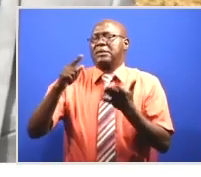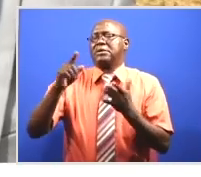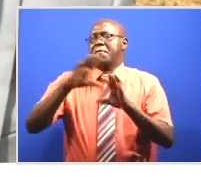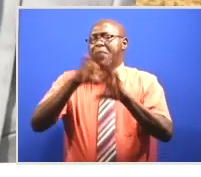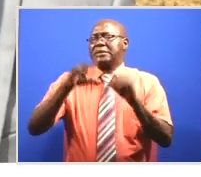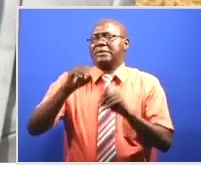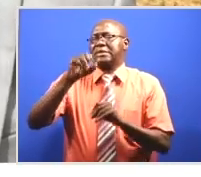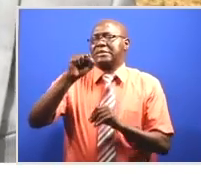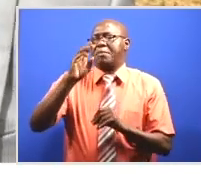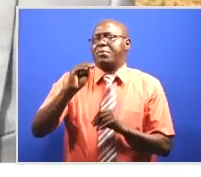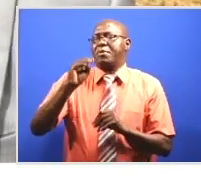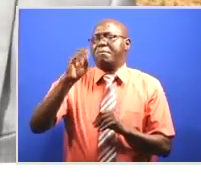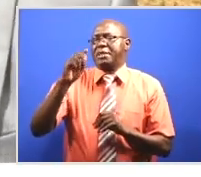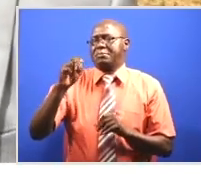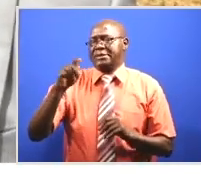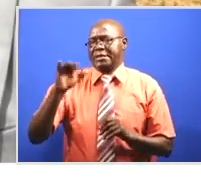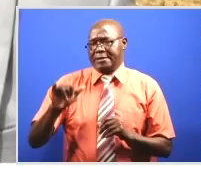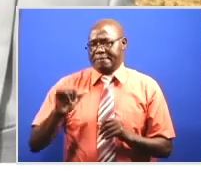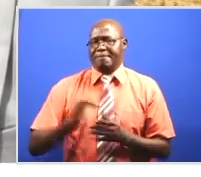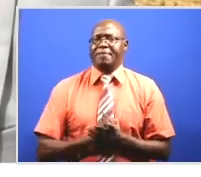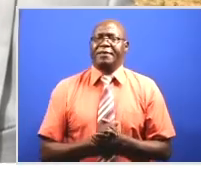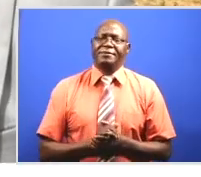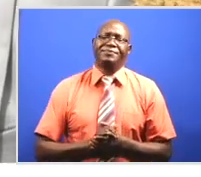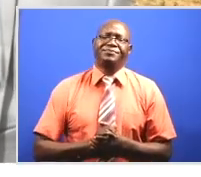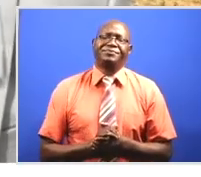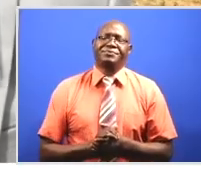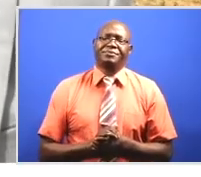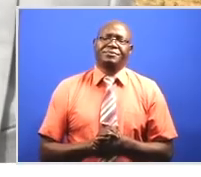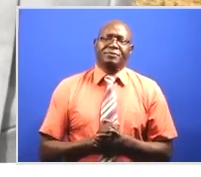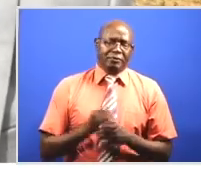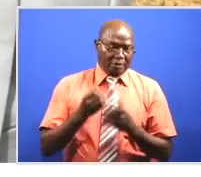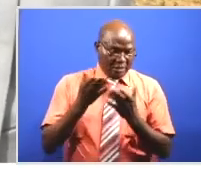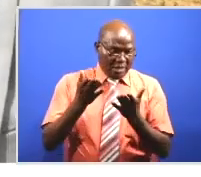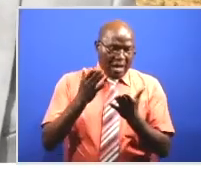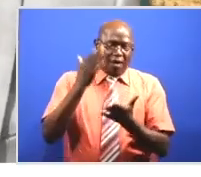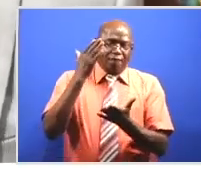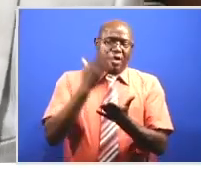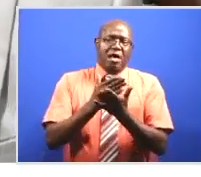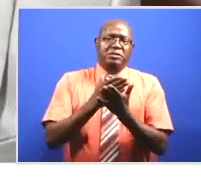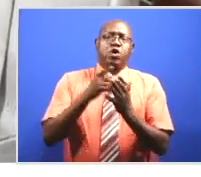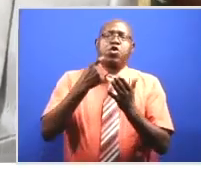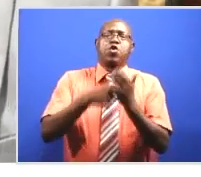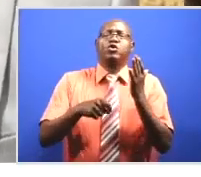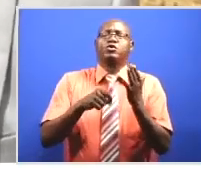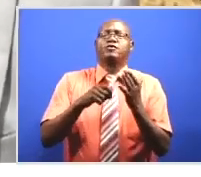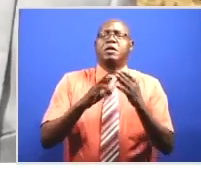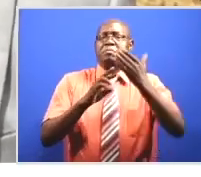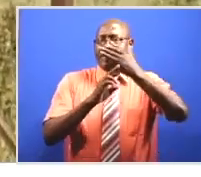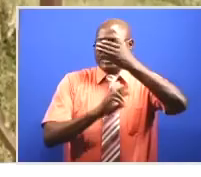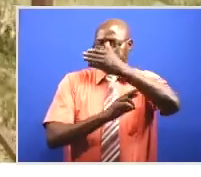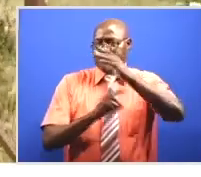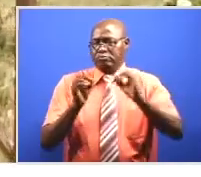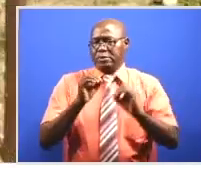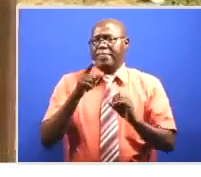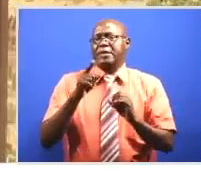aware, when we are doing the tarmacking of the road, they are not factored in the cost of the bridge. This was done